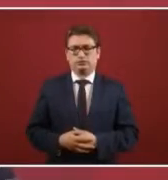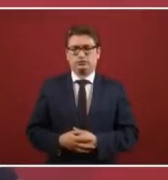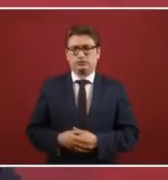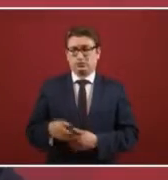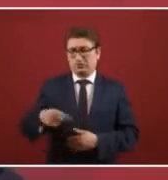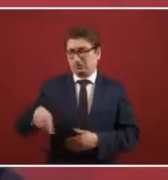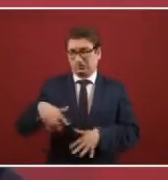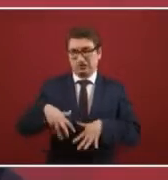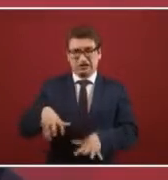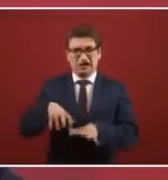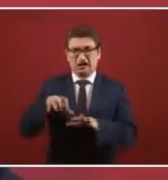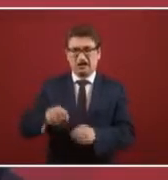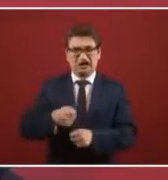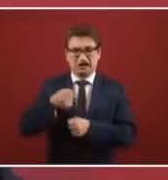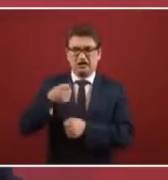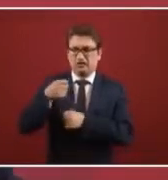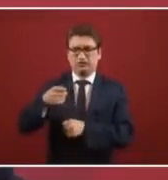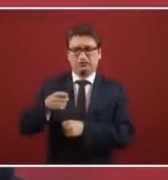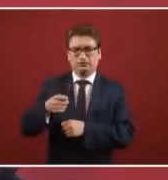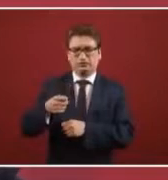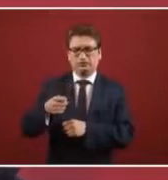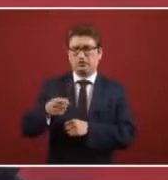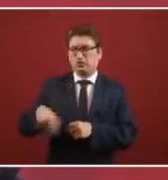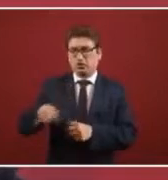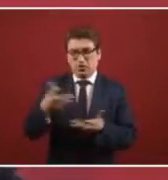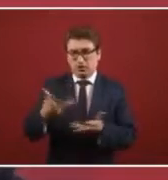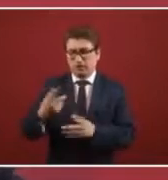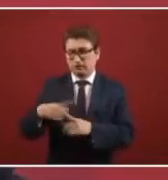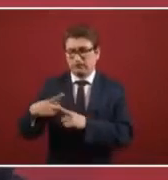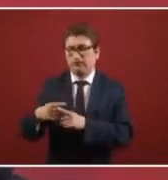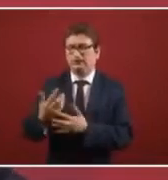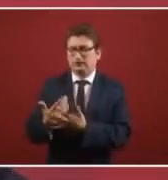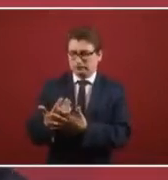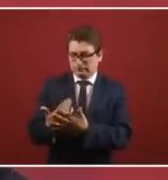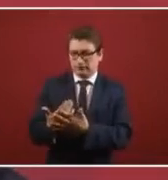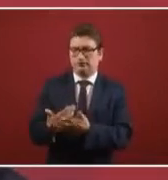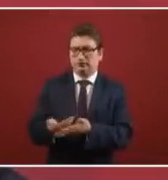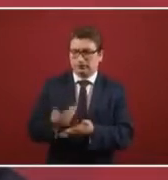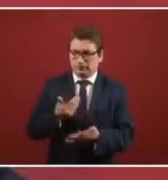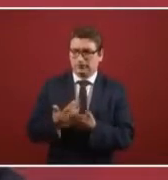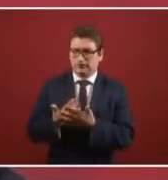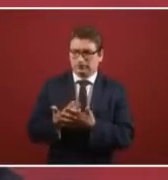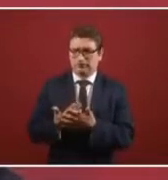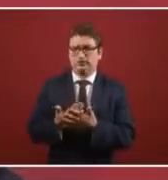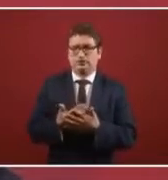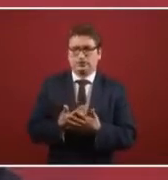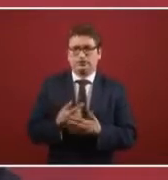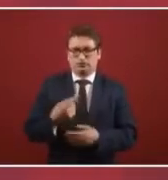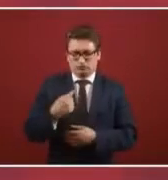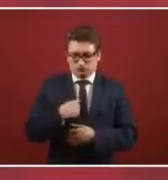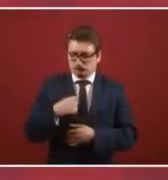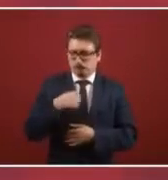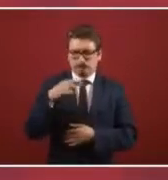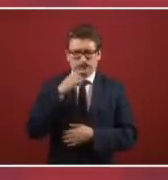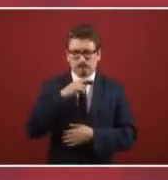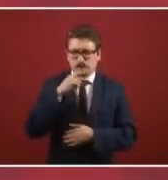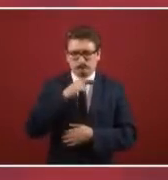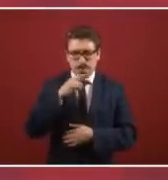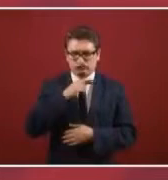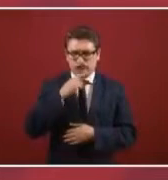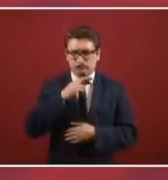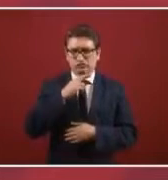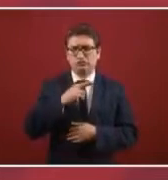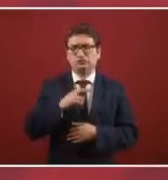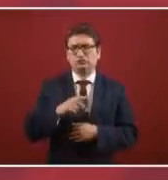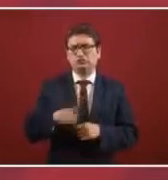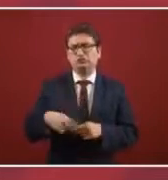tomar before they otras take medidas. any measures. Que pronto, And that más soon, tardar